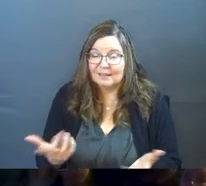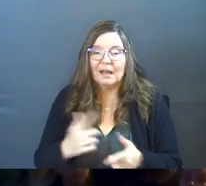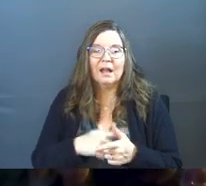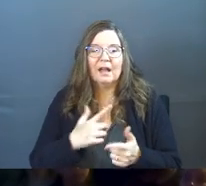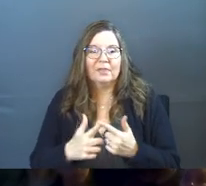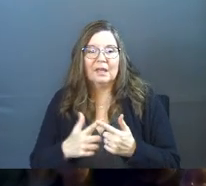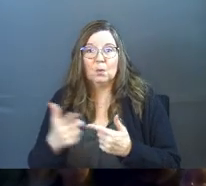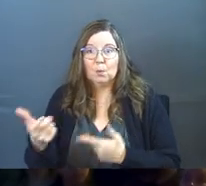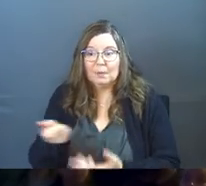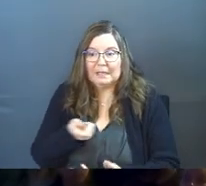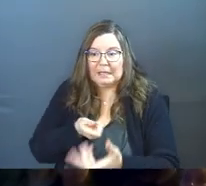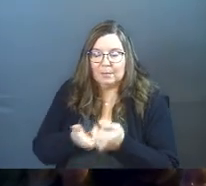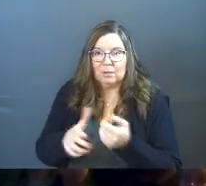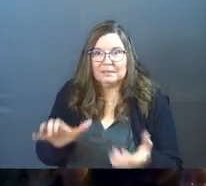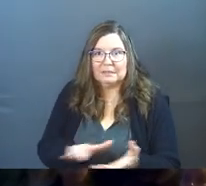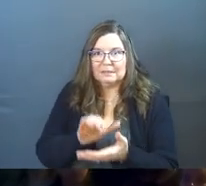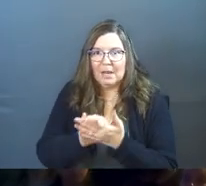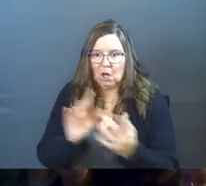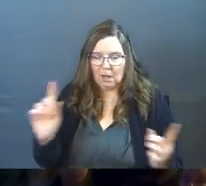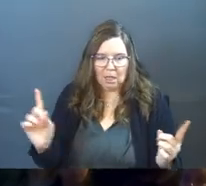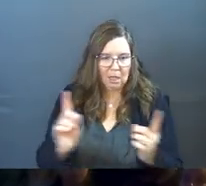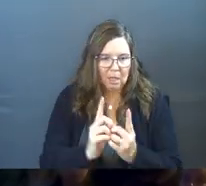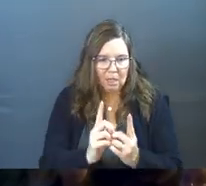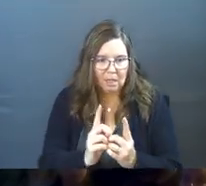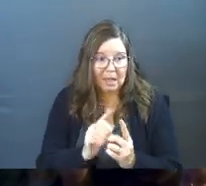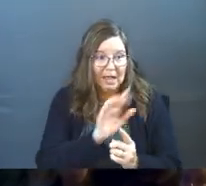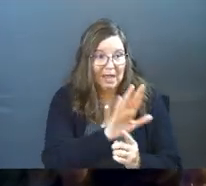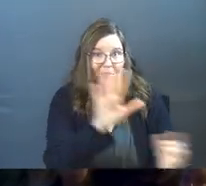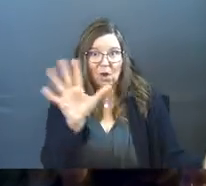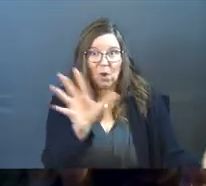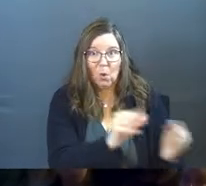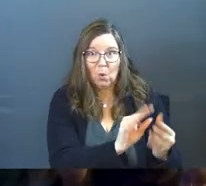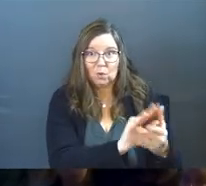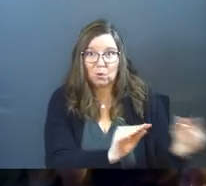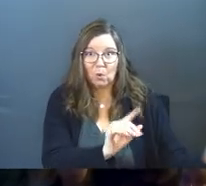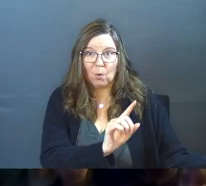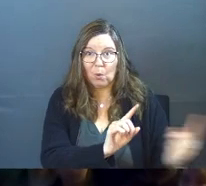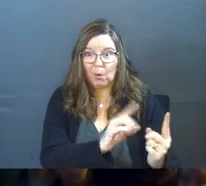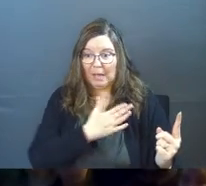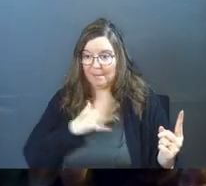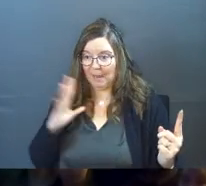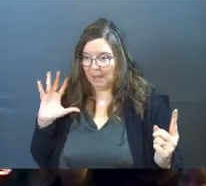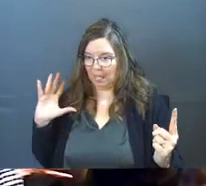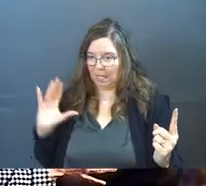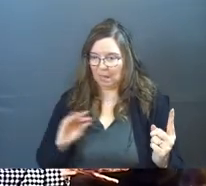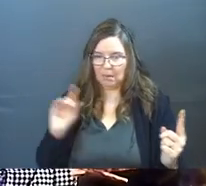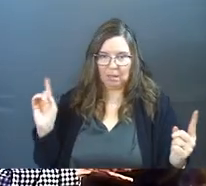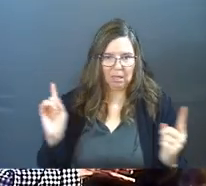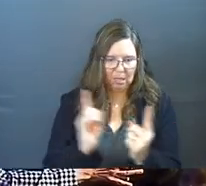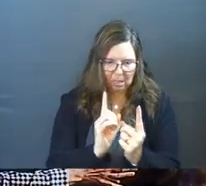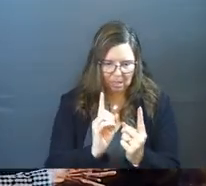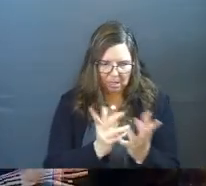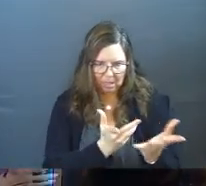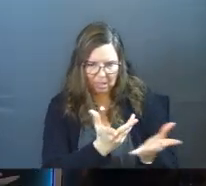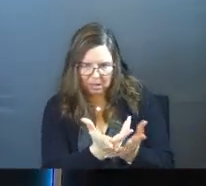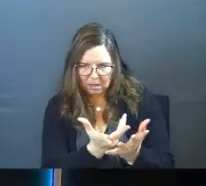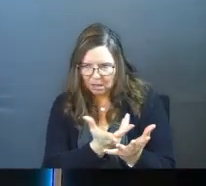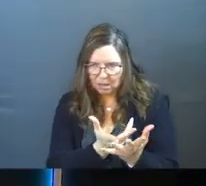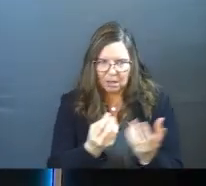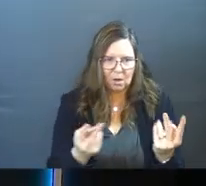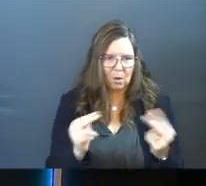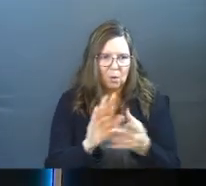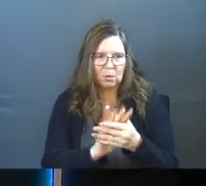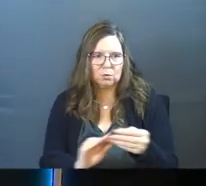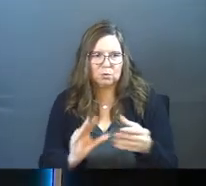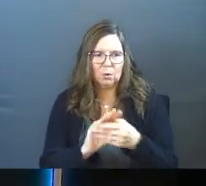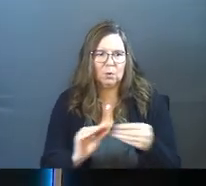then we get pulled into this marriage and somebody else brings their whole story and it comes along my whole story. And then we try to make our own story and